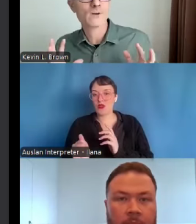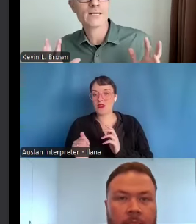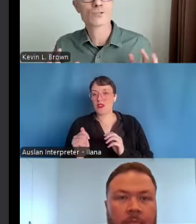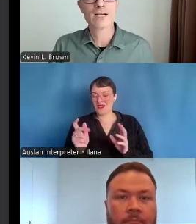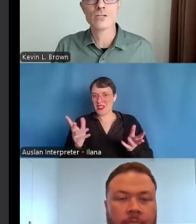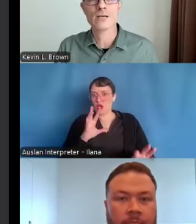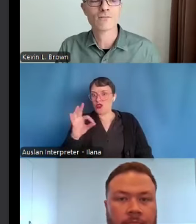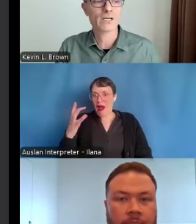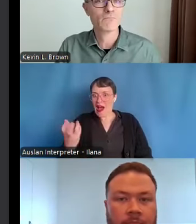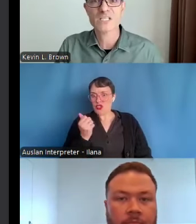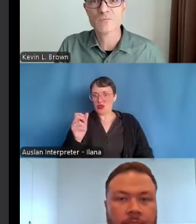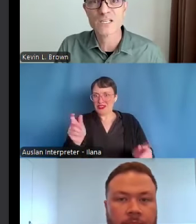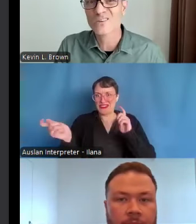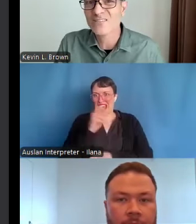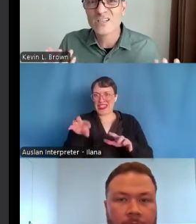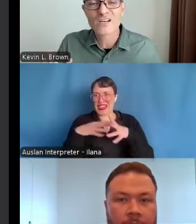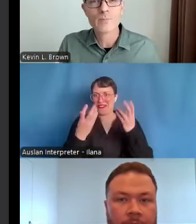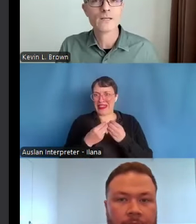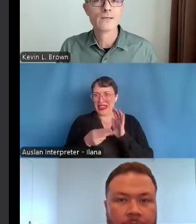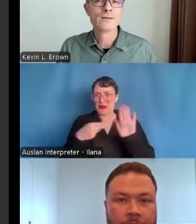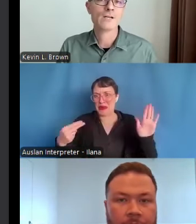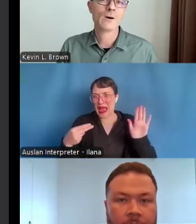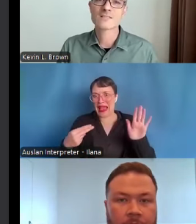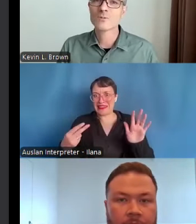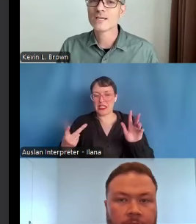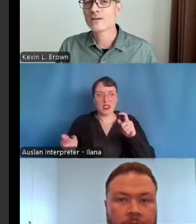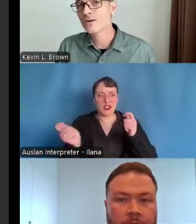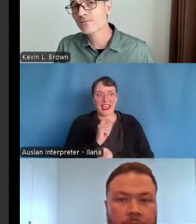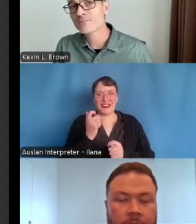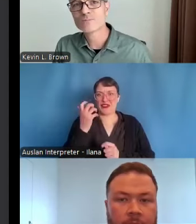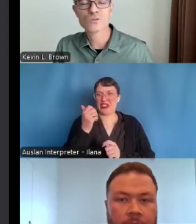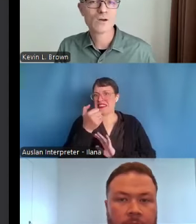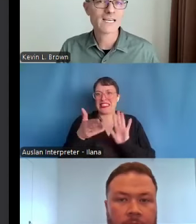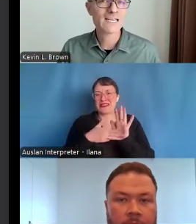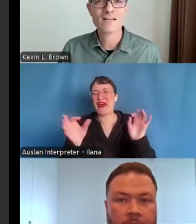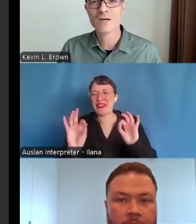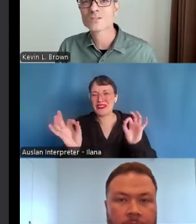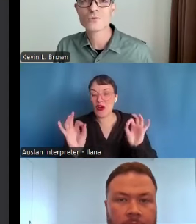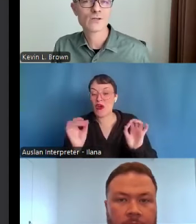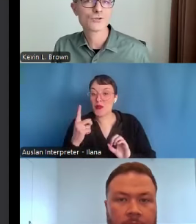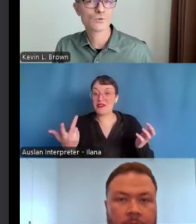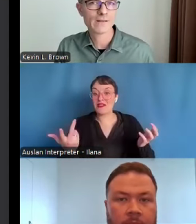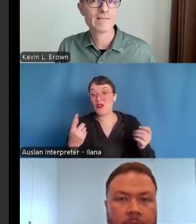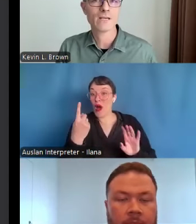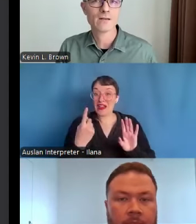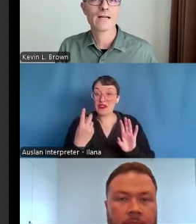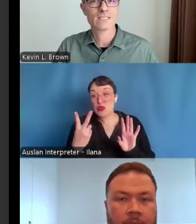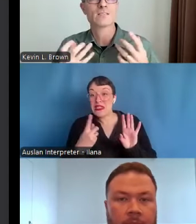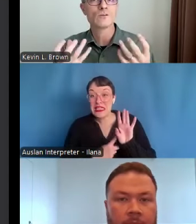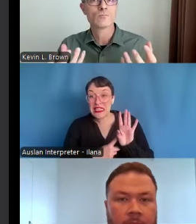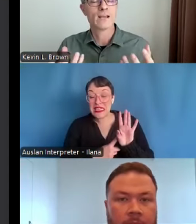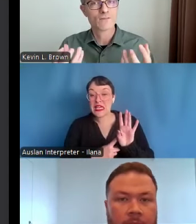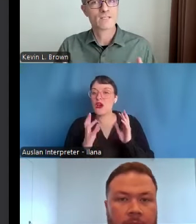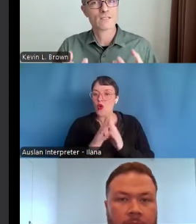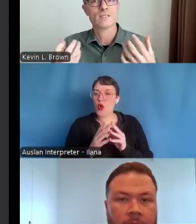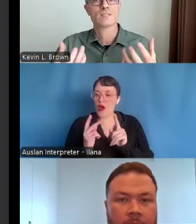and funding strategy every 6 months or even year, but possibly every 12 to 18 months, 2 years, you're really thinking about, is this